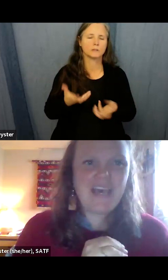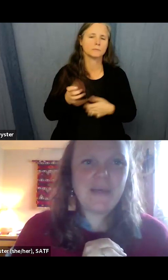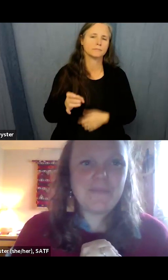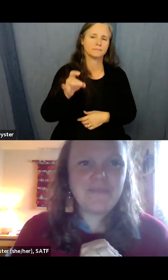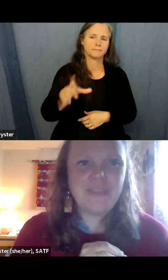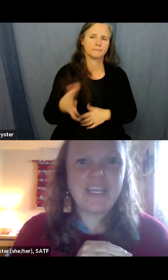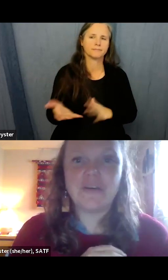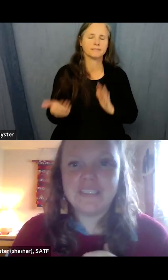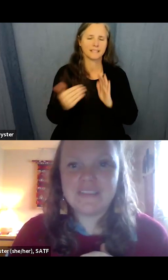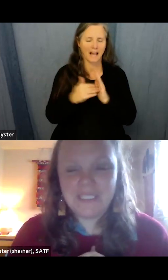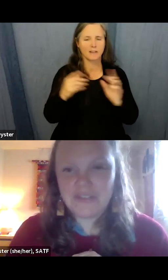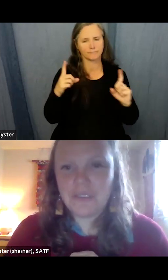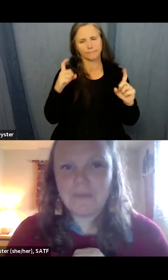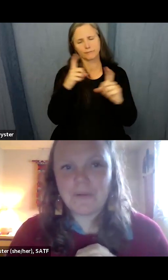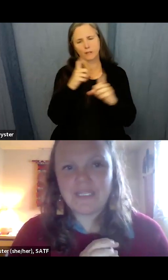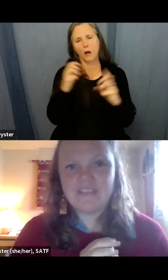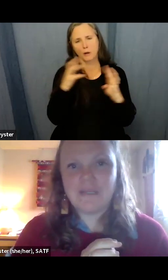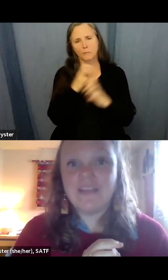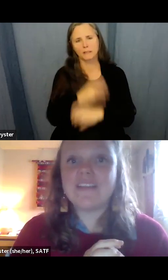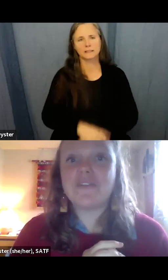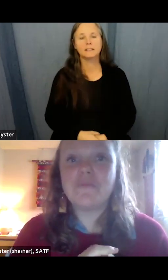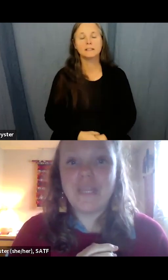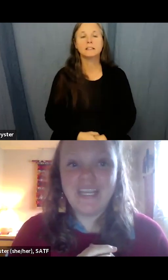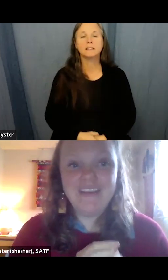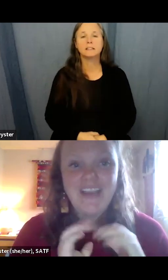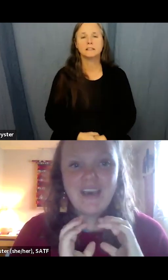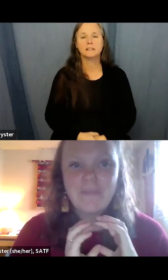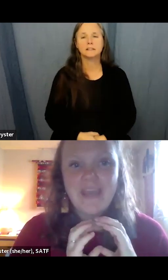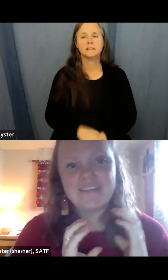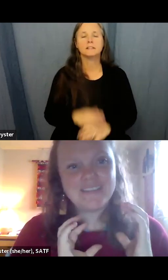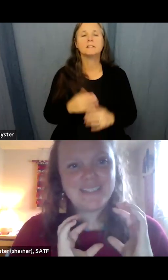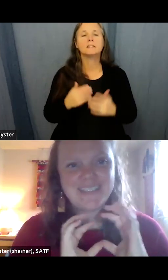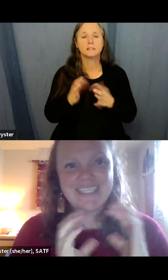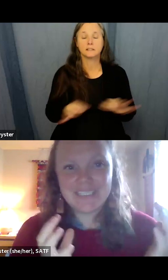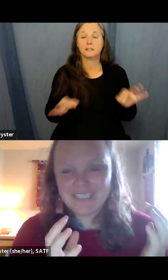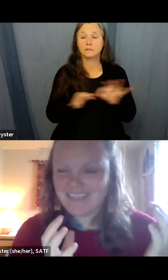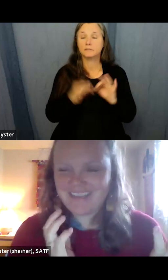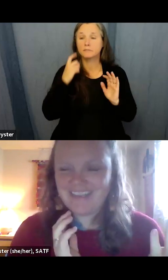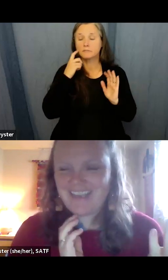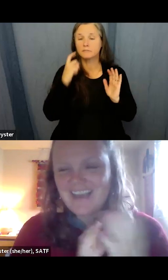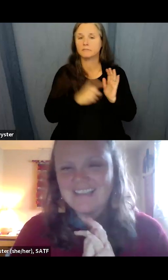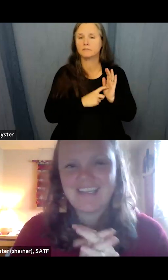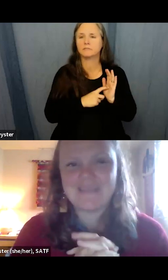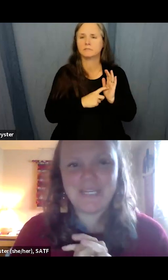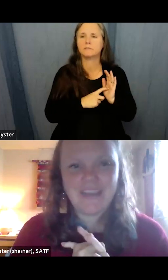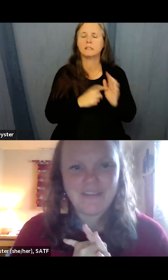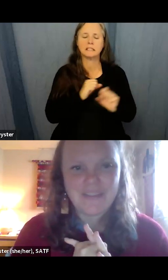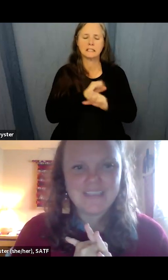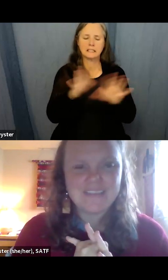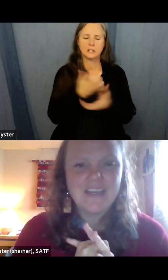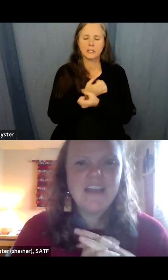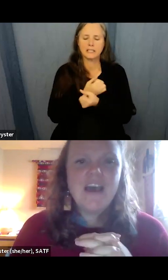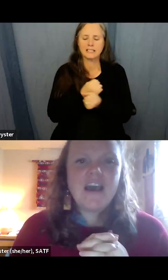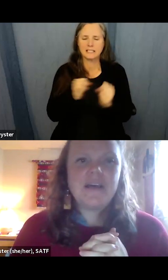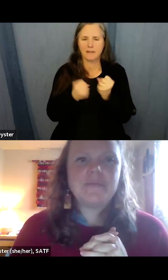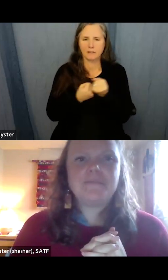layers that go into mandatory reporting as well that don't make it as clear cut as many other